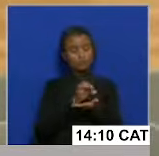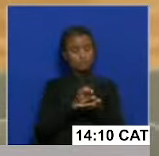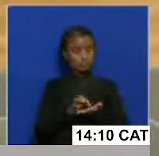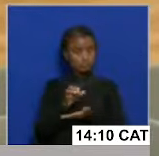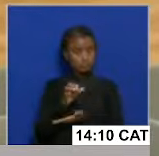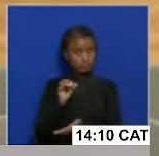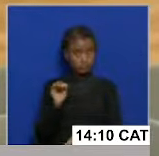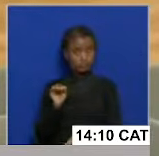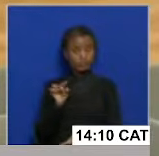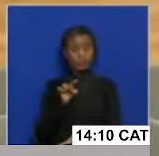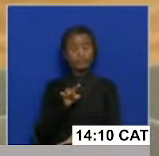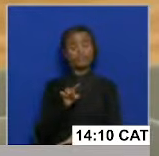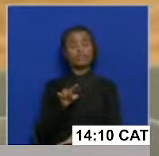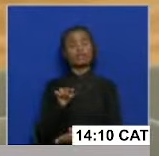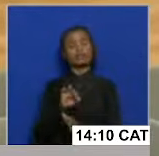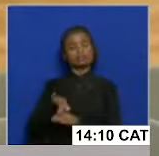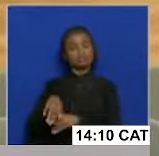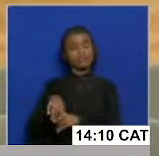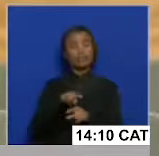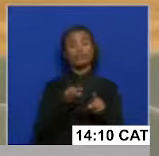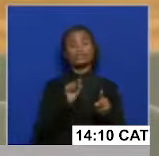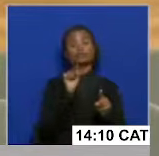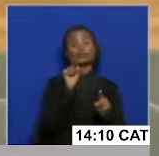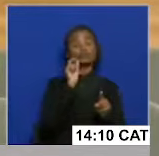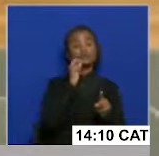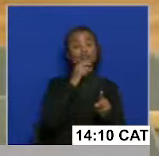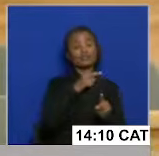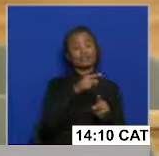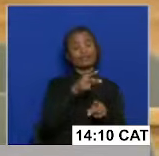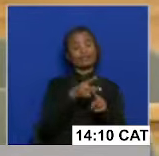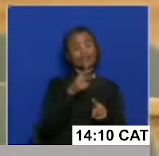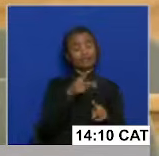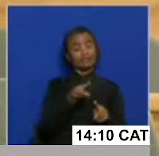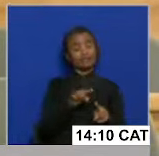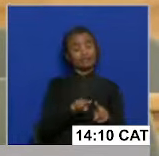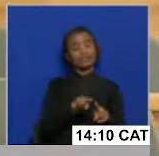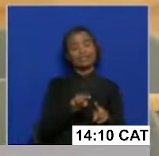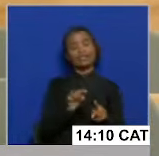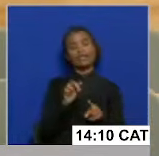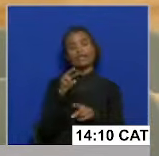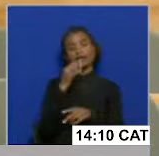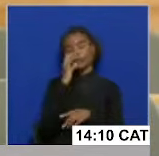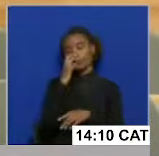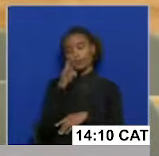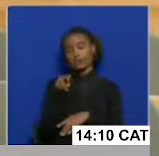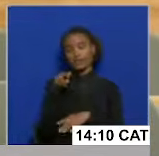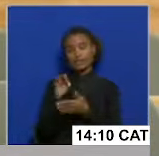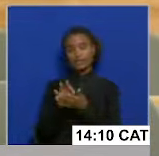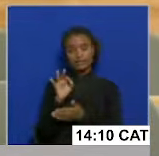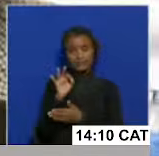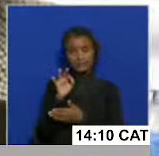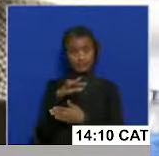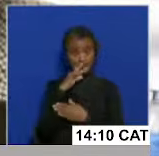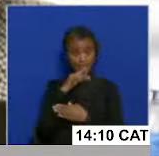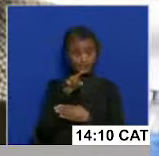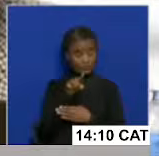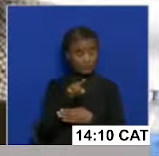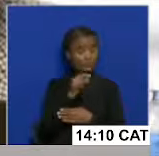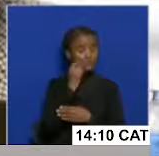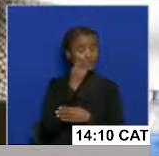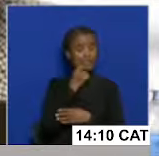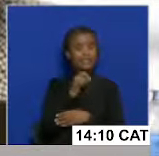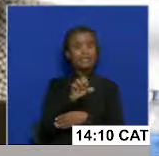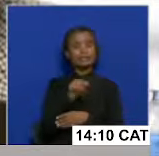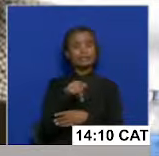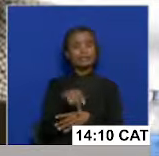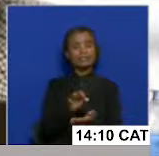tomorrow, that has to be a reference to the SAP 13. So you're saying, let me finalize the SAP 13. And then in the next message you